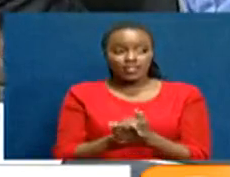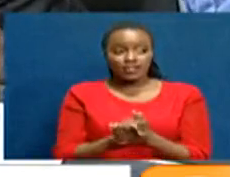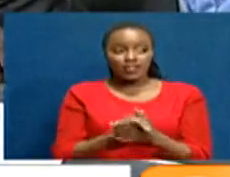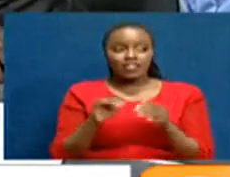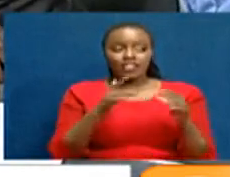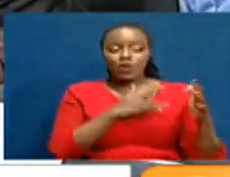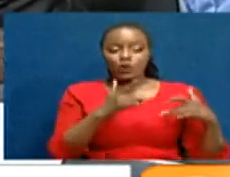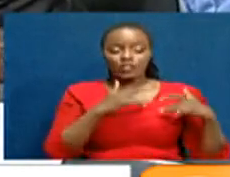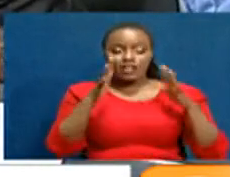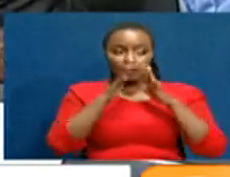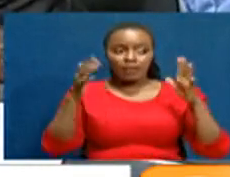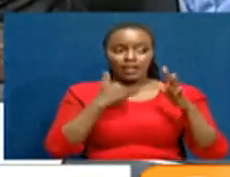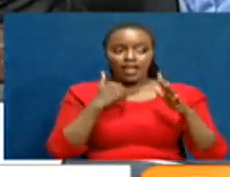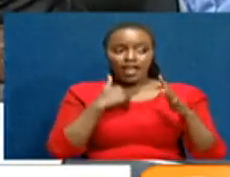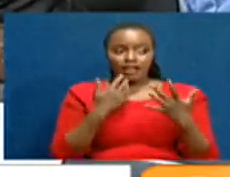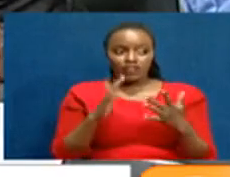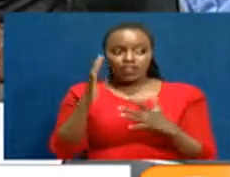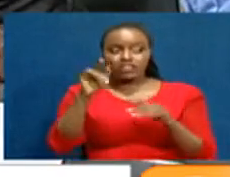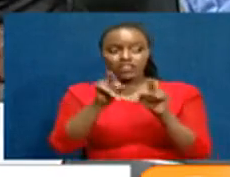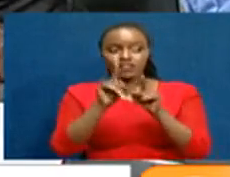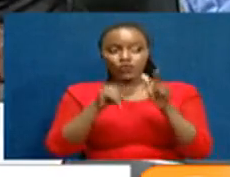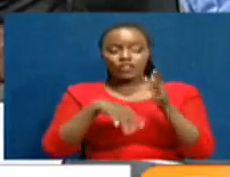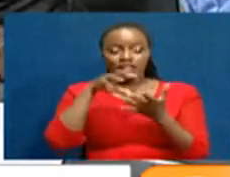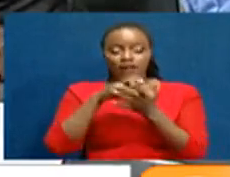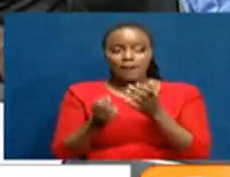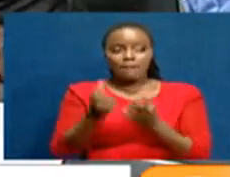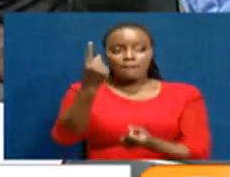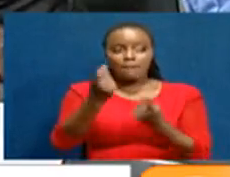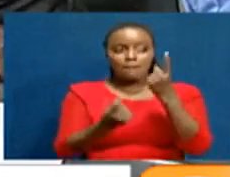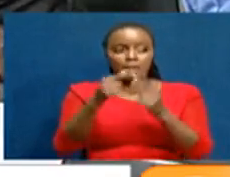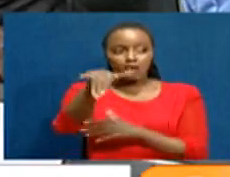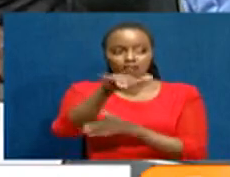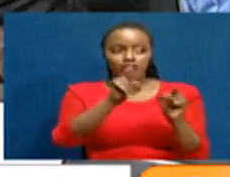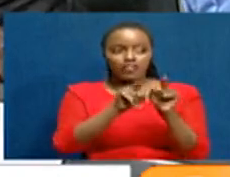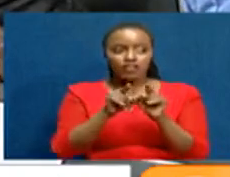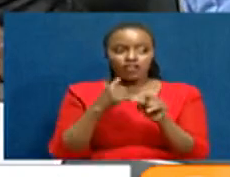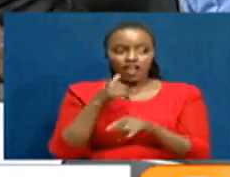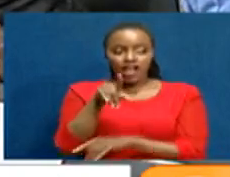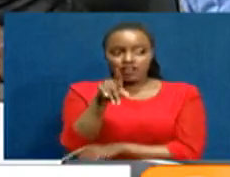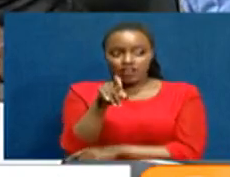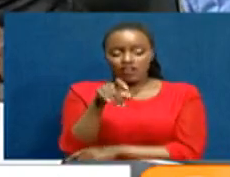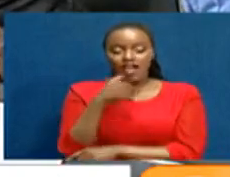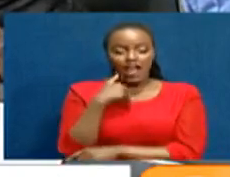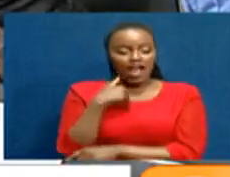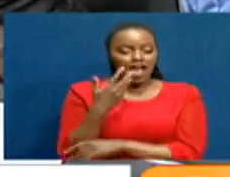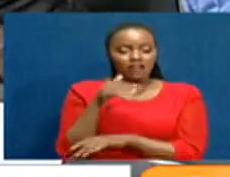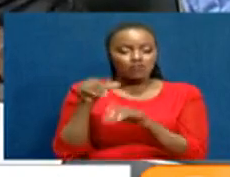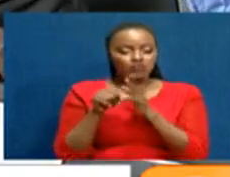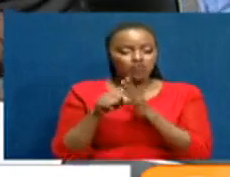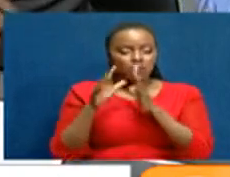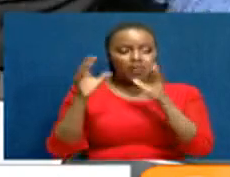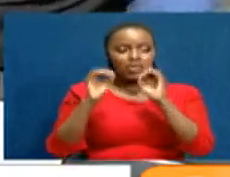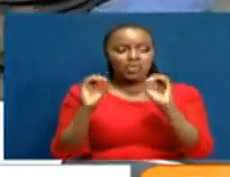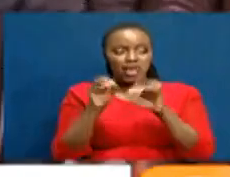biggest concern for experts is the fact that cases are showing up in areas where the virus is not endemic. Well, so